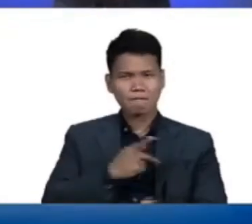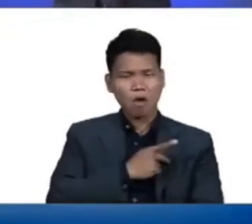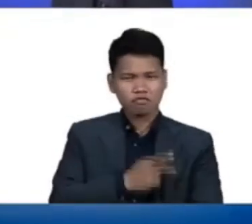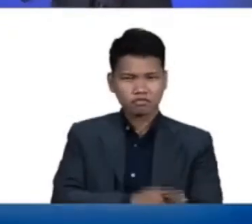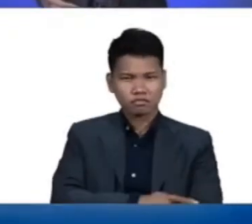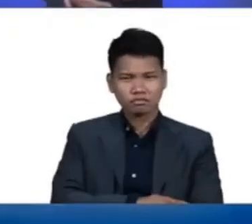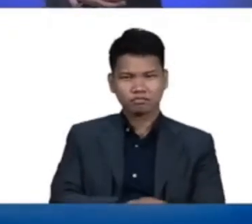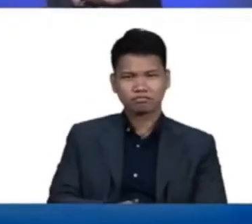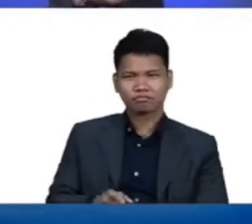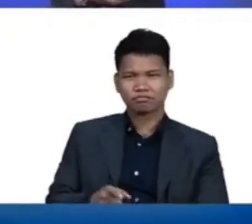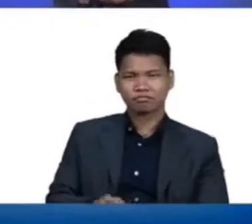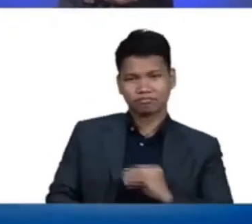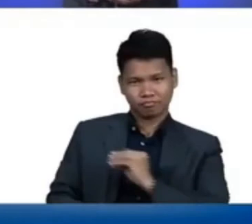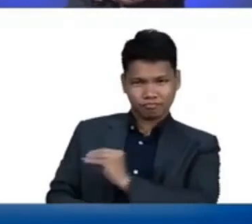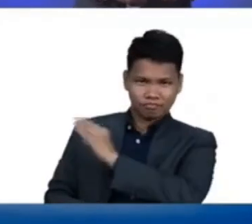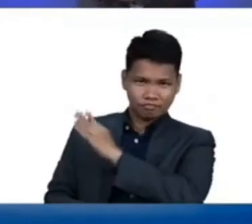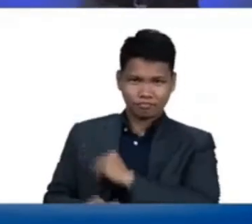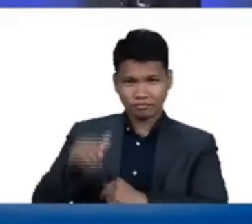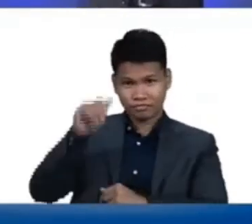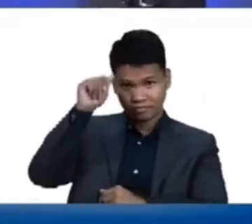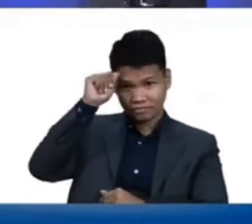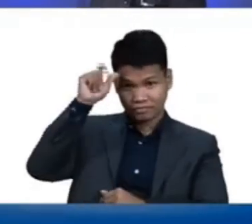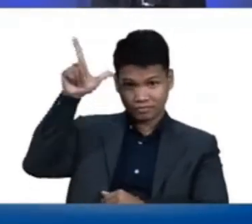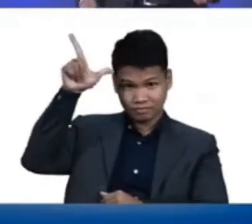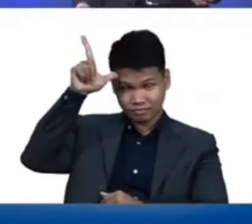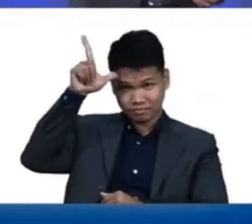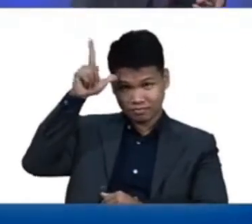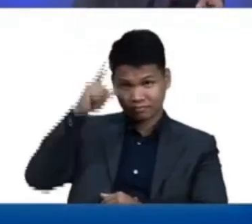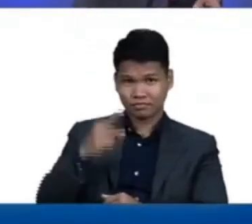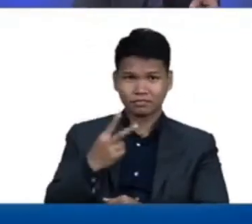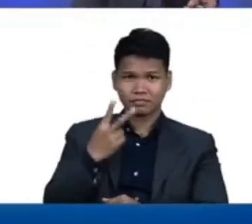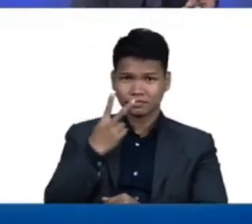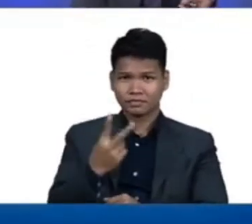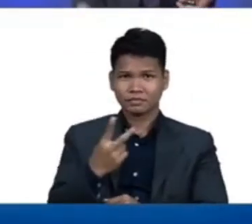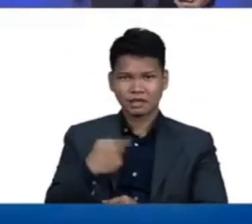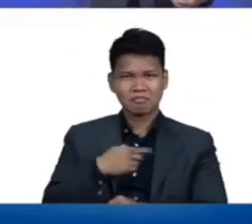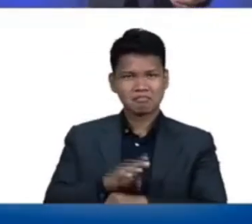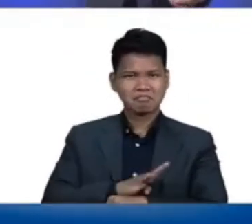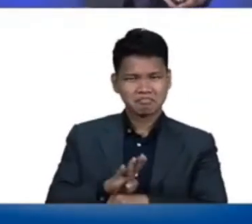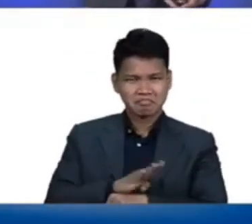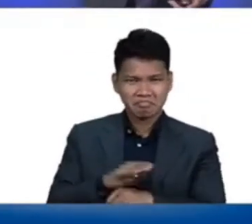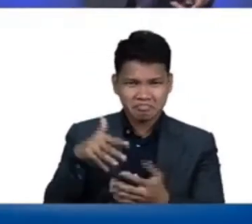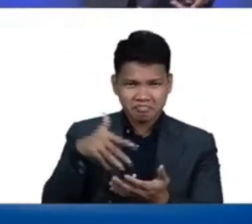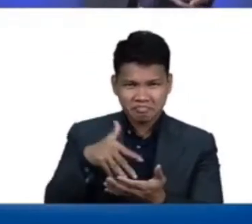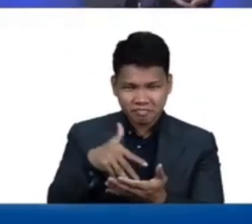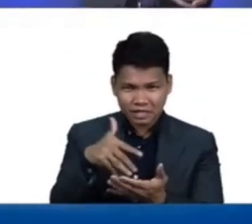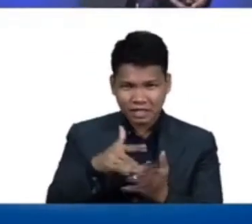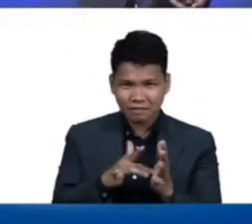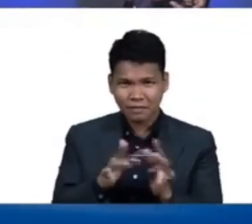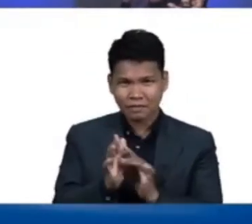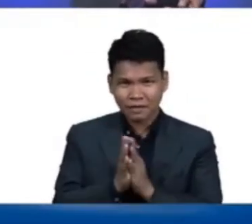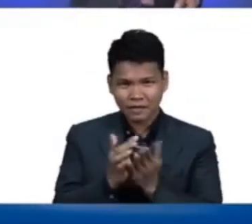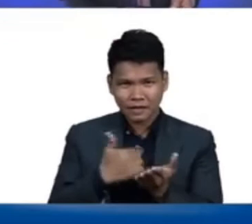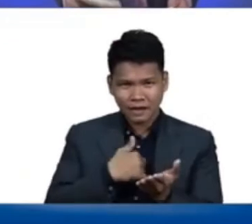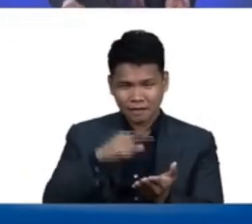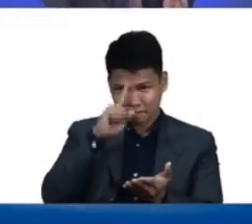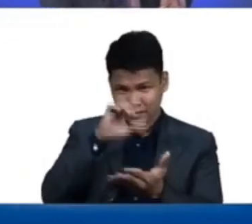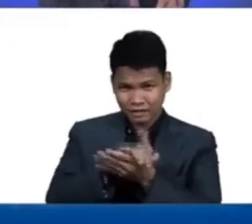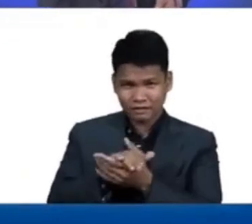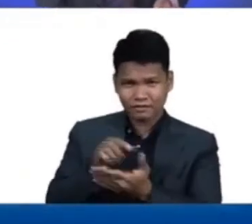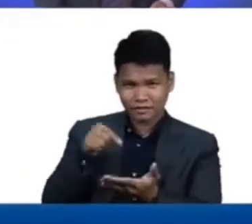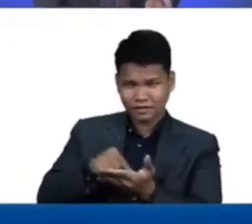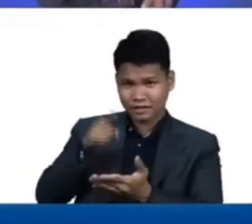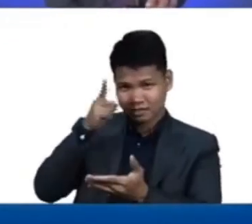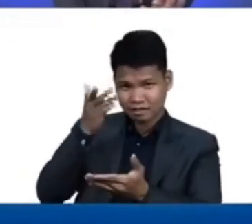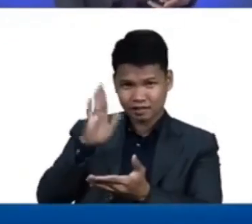ang sabi po ni Abraham Lincoln I am busily engaged in the study of the Bible I believe it is God's word